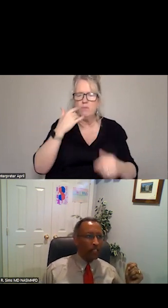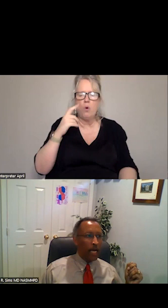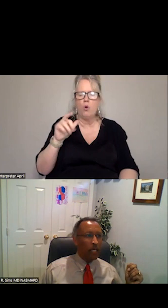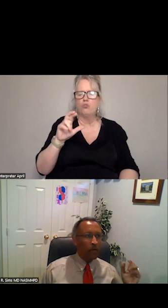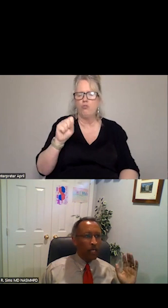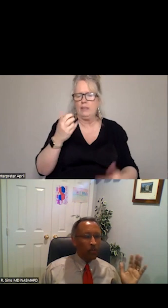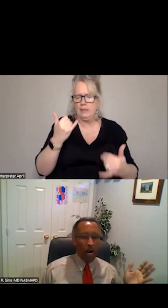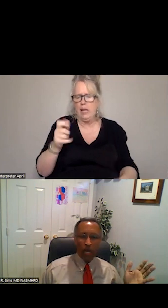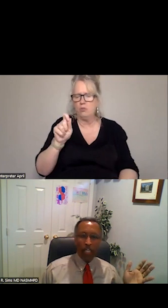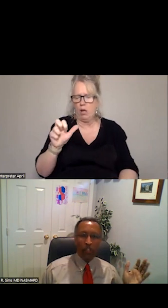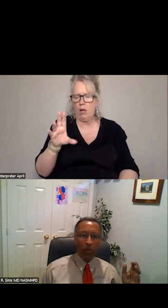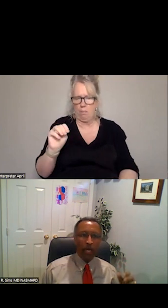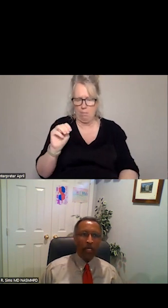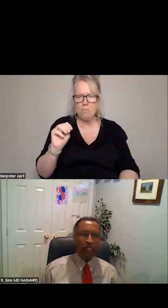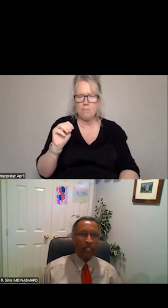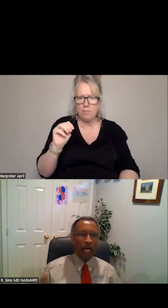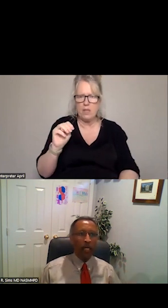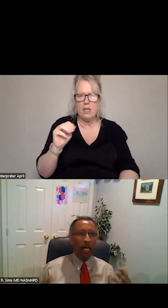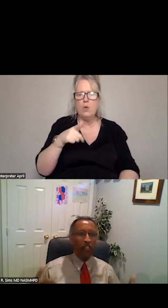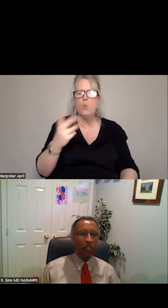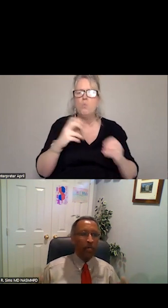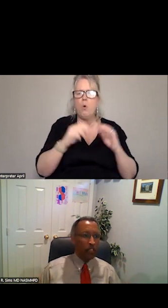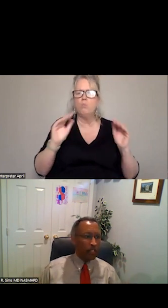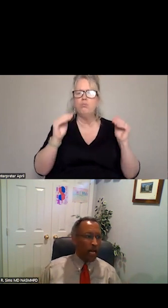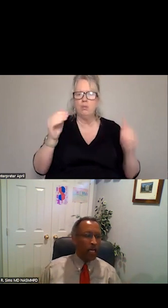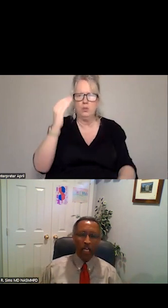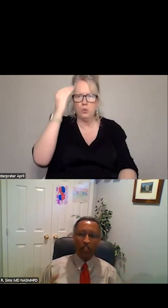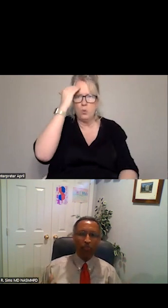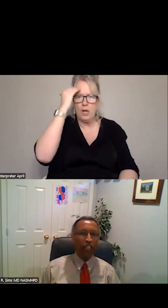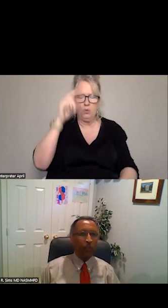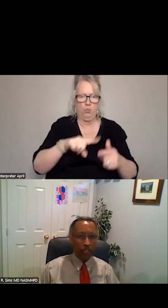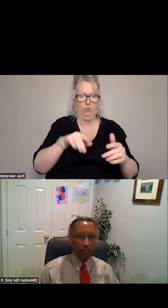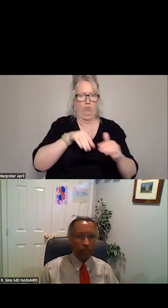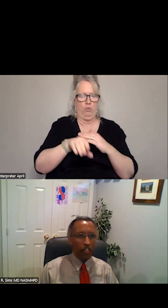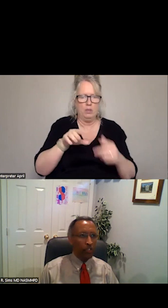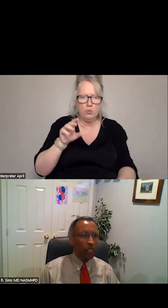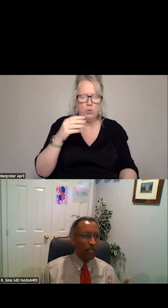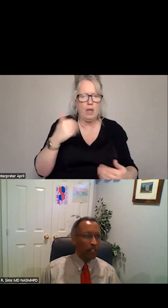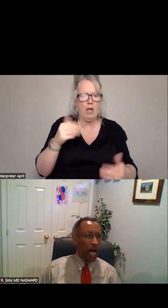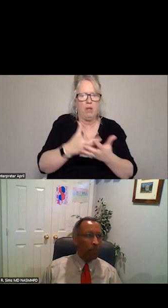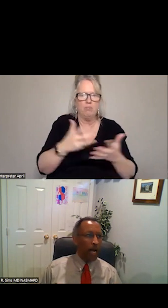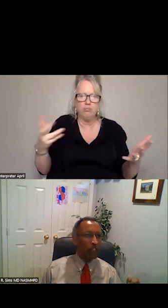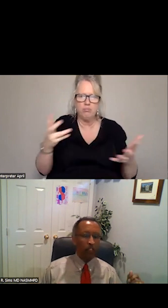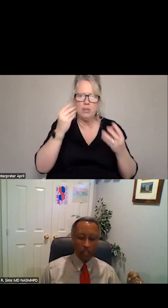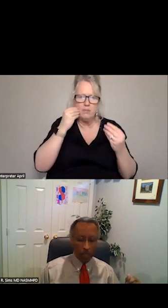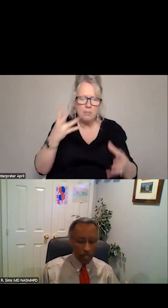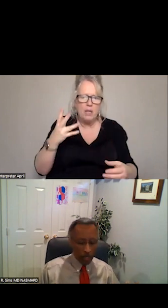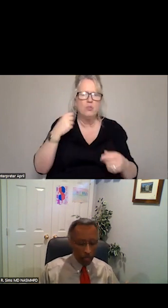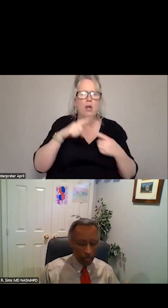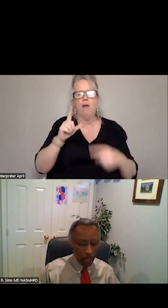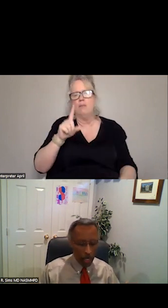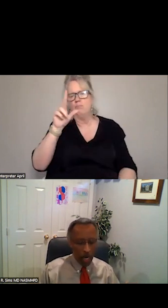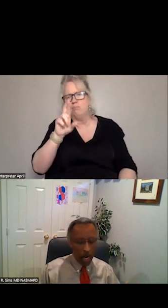talk.crisisnow.com site. Want to raise your awareness that again, that as you go into the site, it's rich with information. At the top right, you'll see the